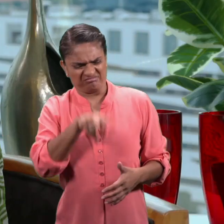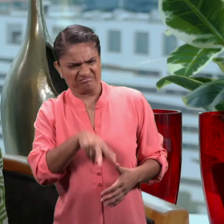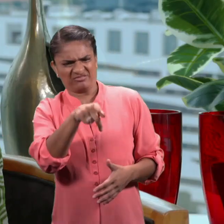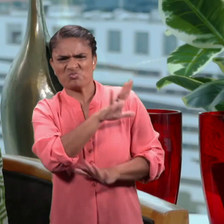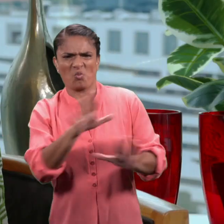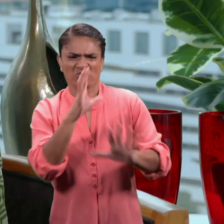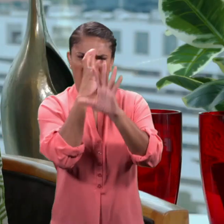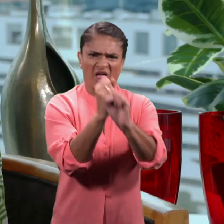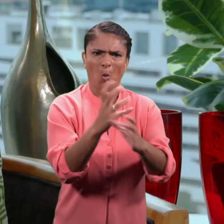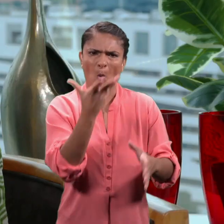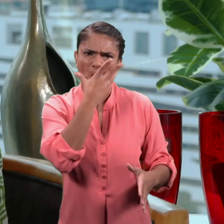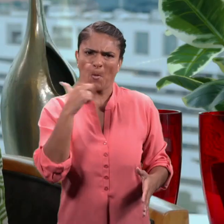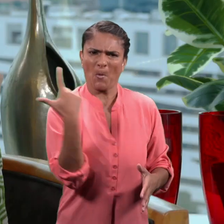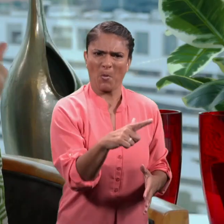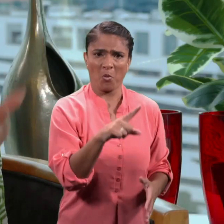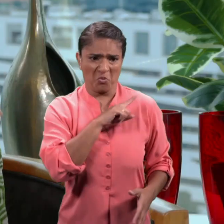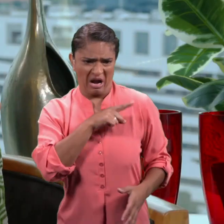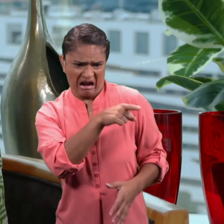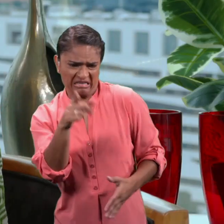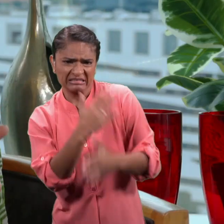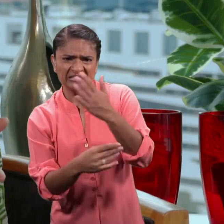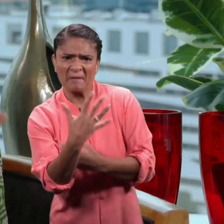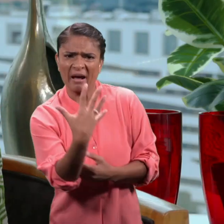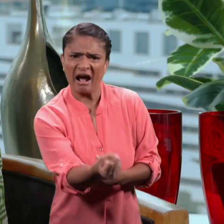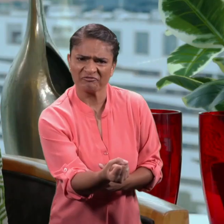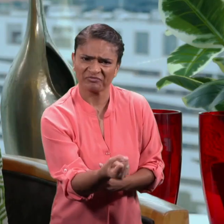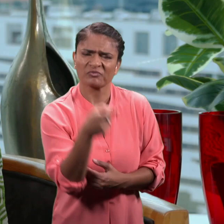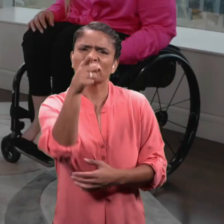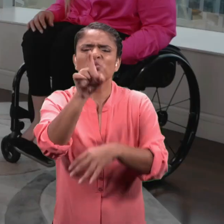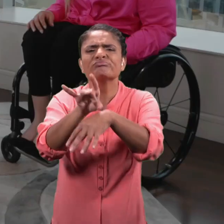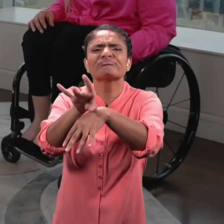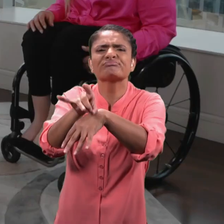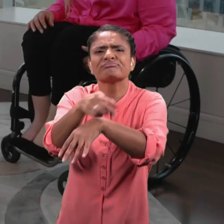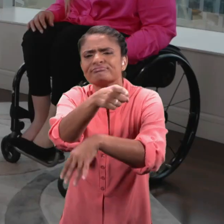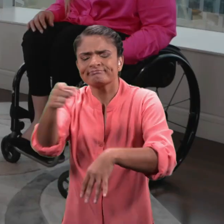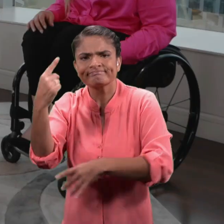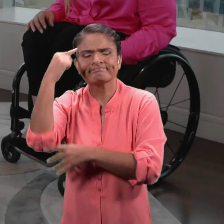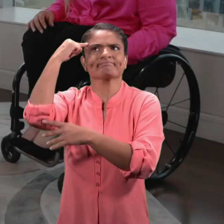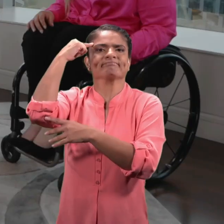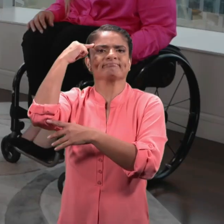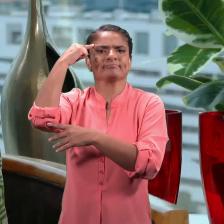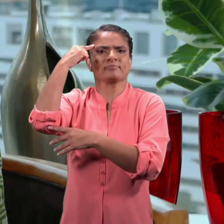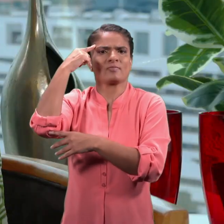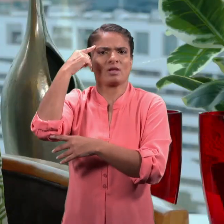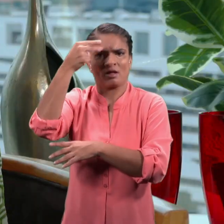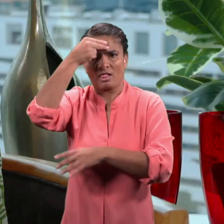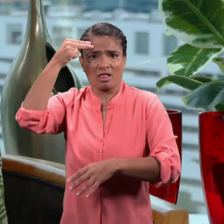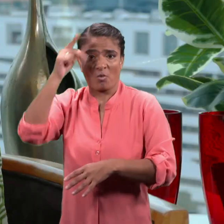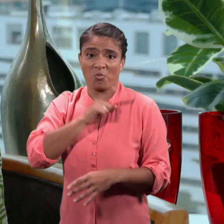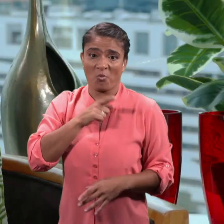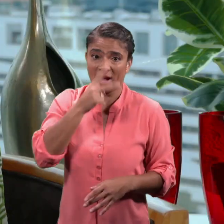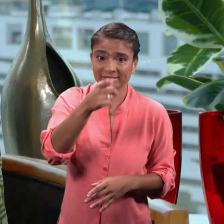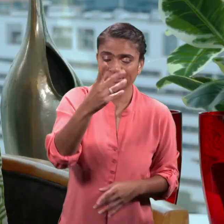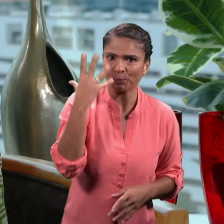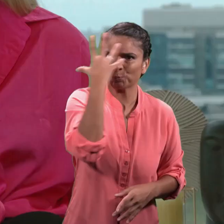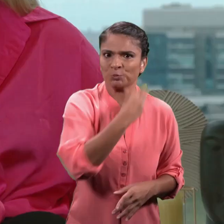not desirable and they're not attractive due to the fact that they have a disability, what type of advice and or tips do you have for them? Because I can